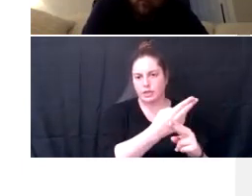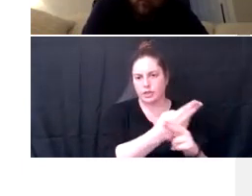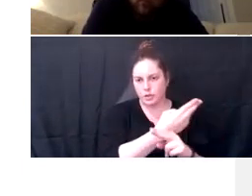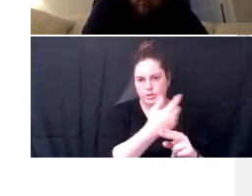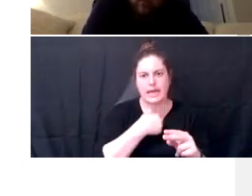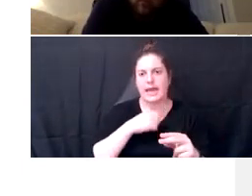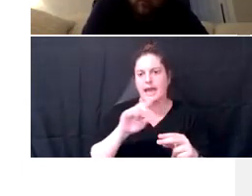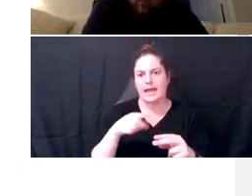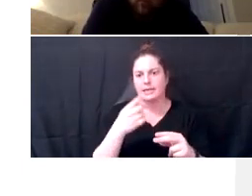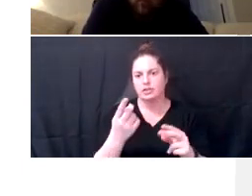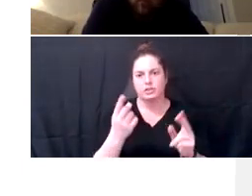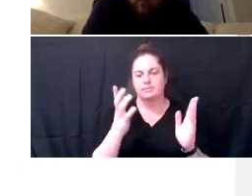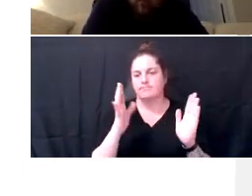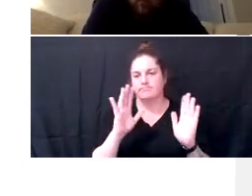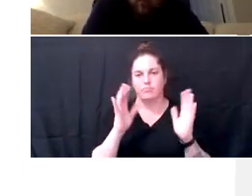doing this